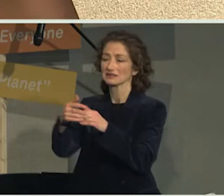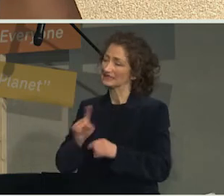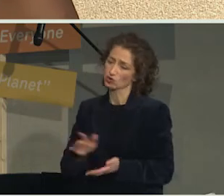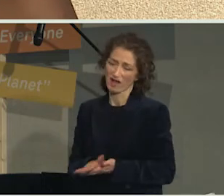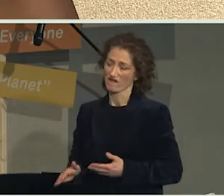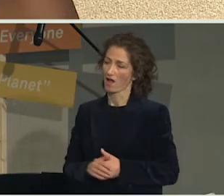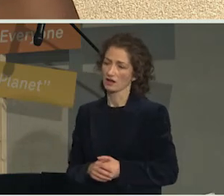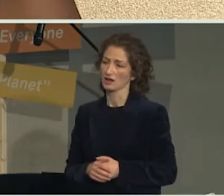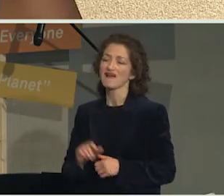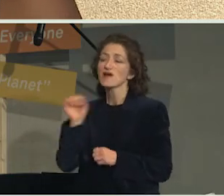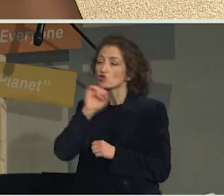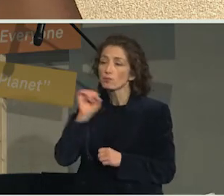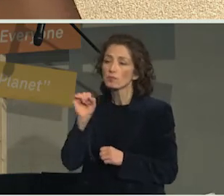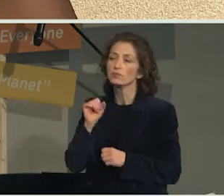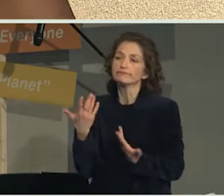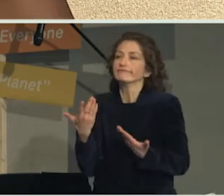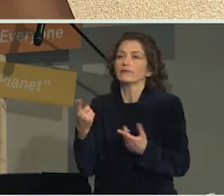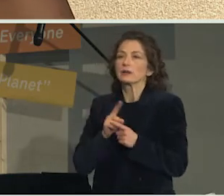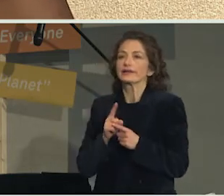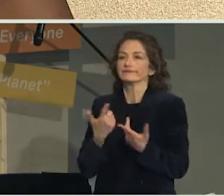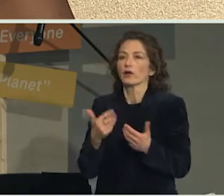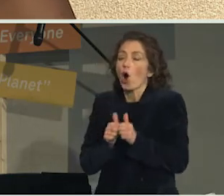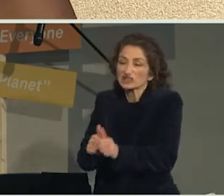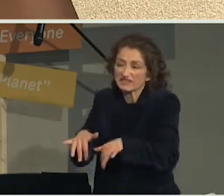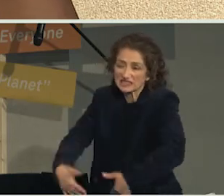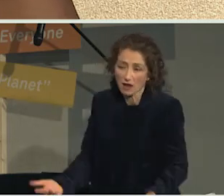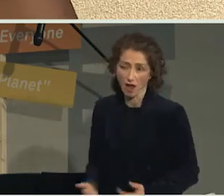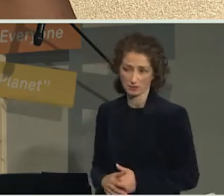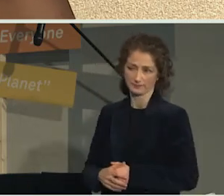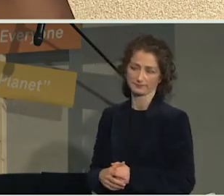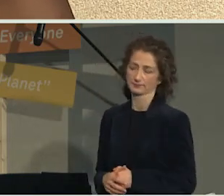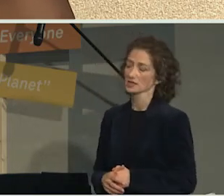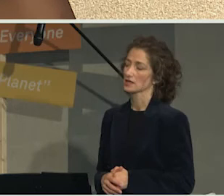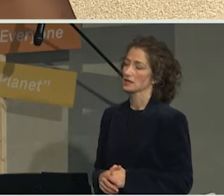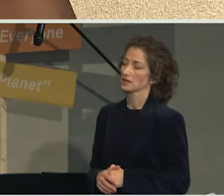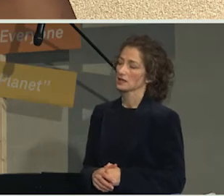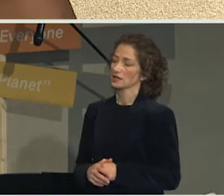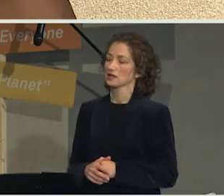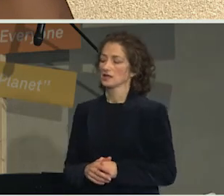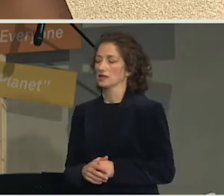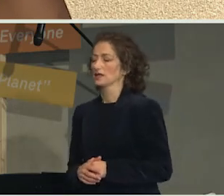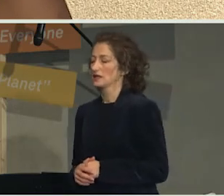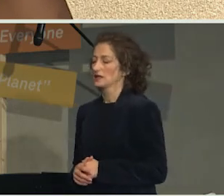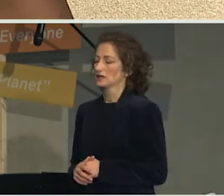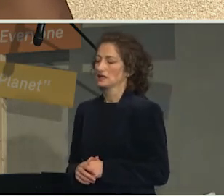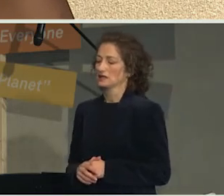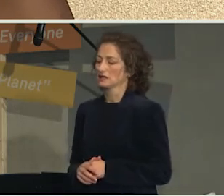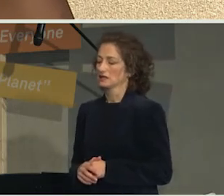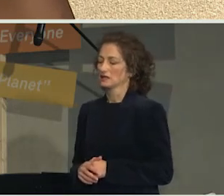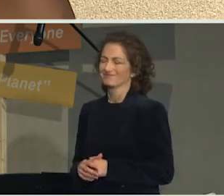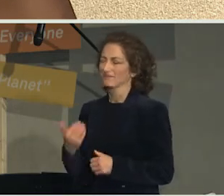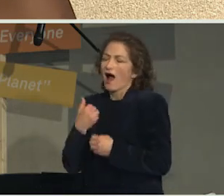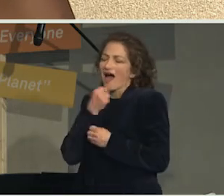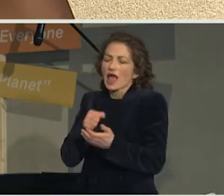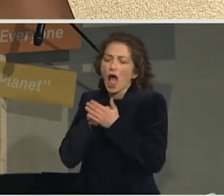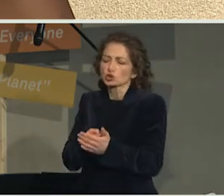real consequences. In fact, there have been times that to stand this ground was way harder than any words can